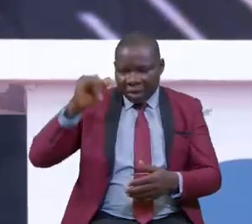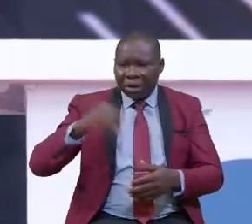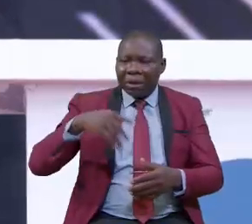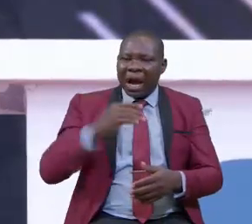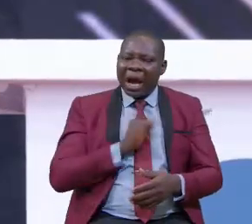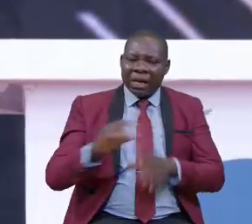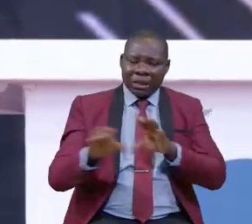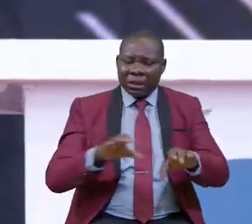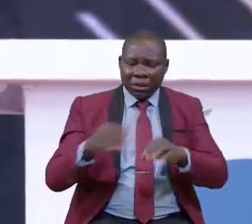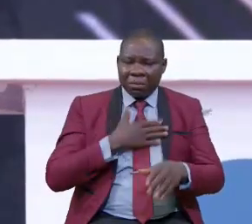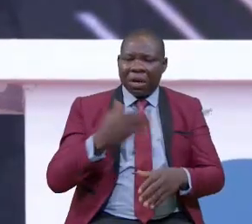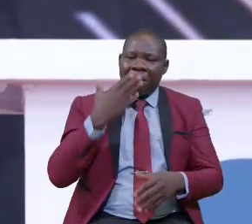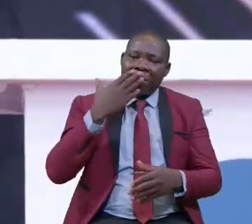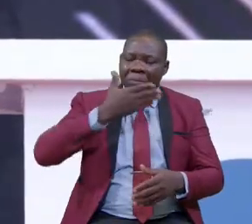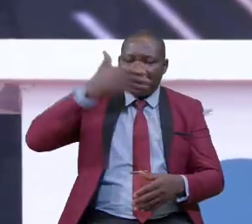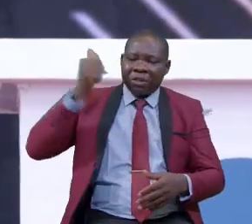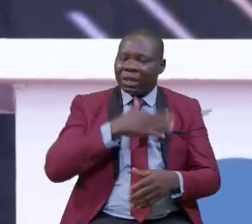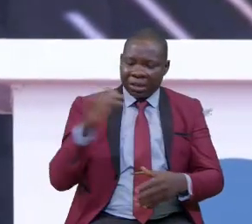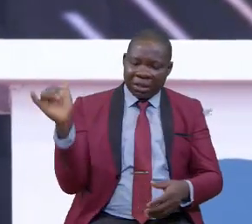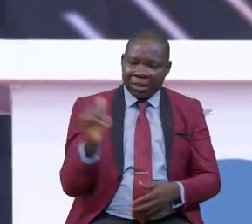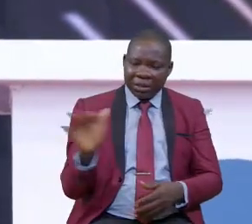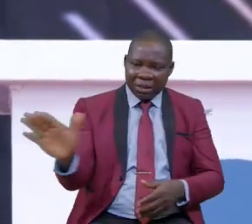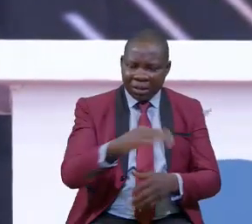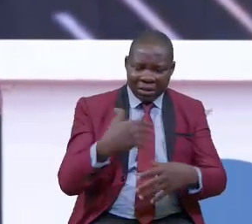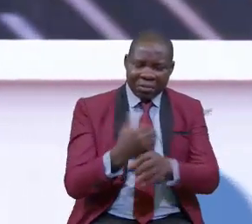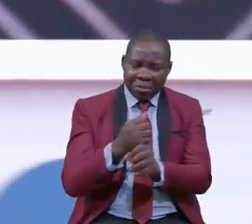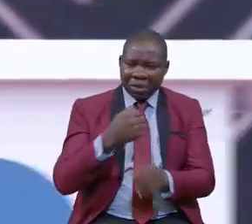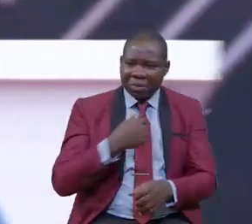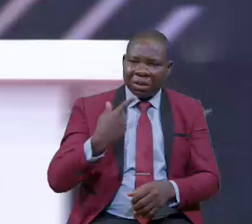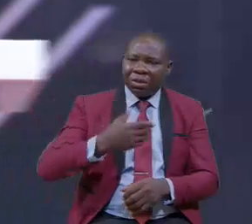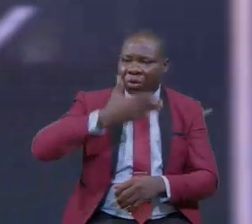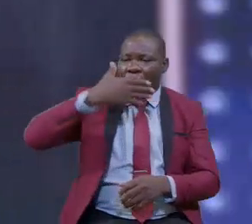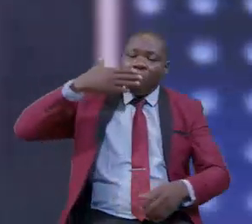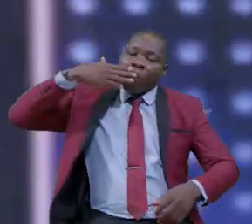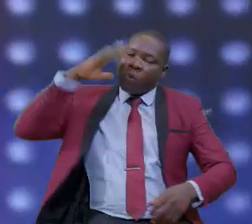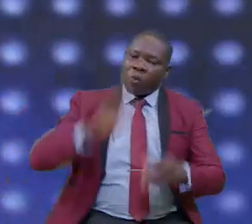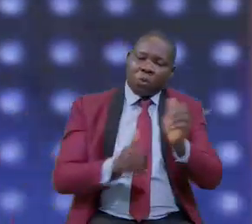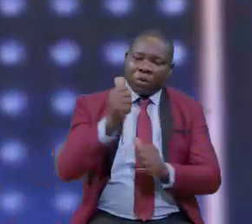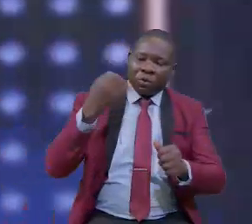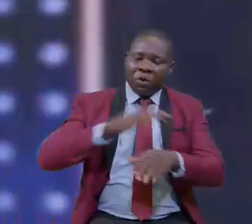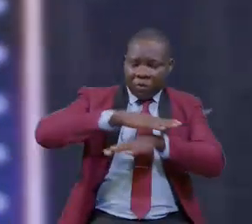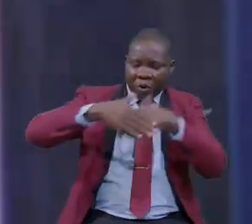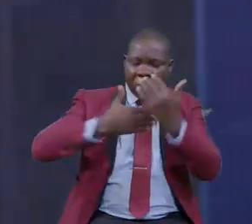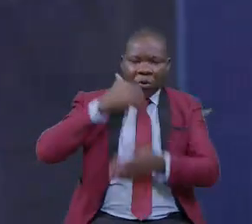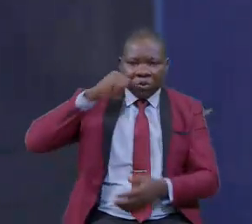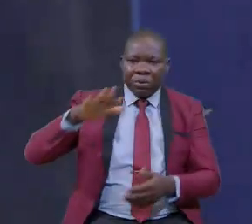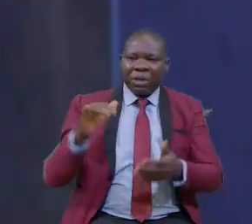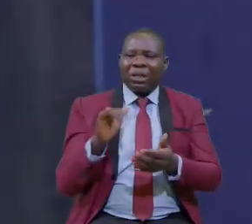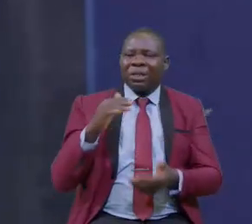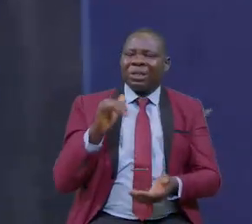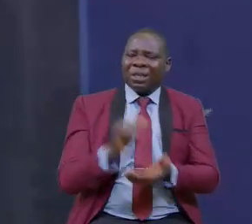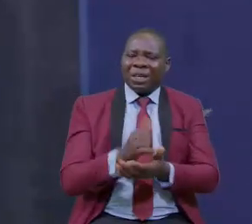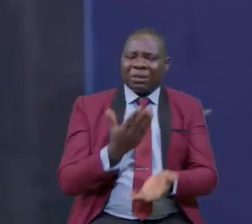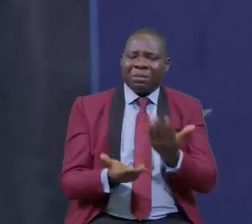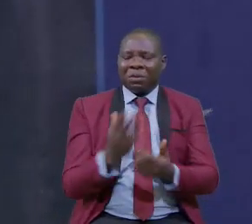will just make you to sit down. But, brother, I didn't hear of you anymore.